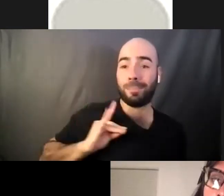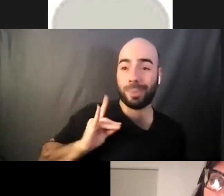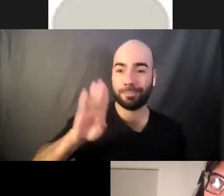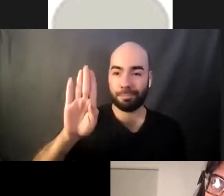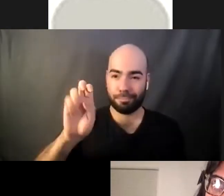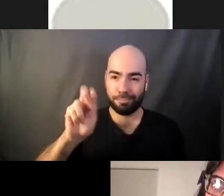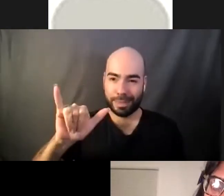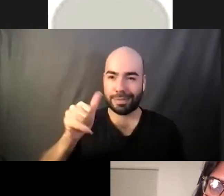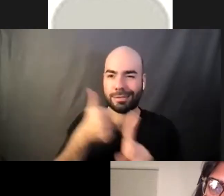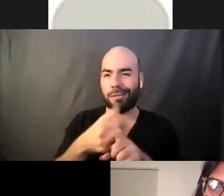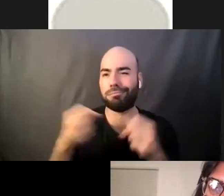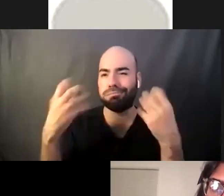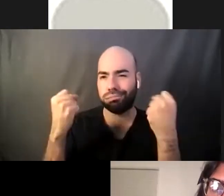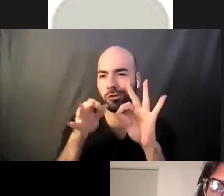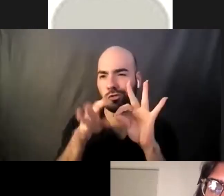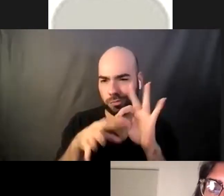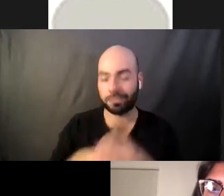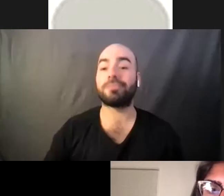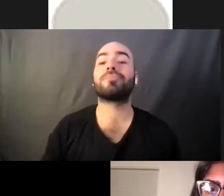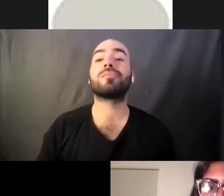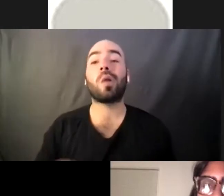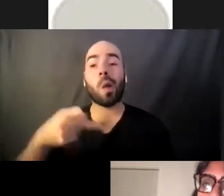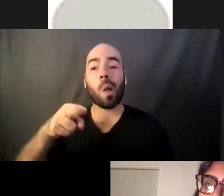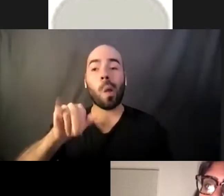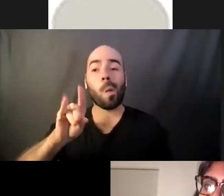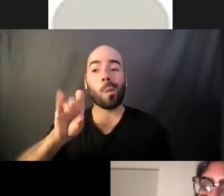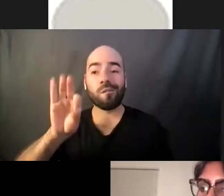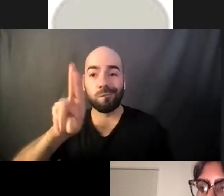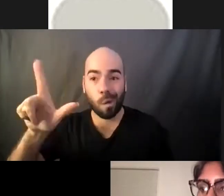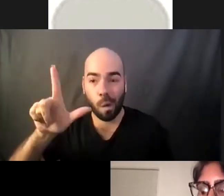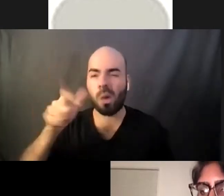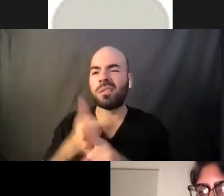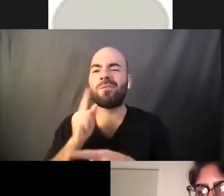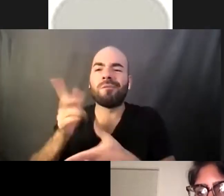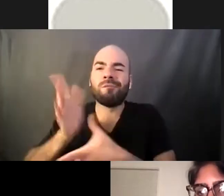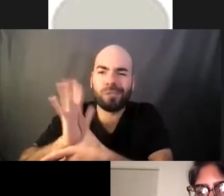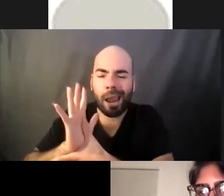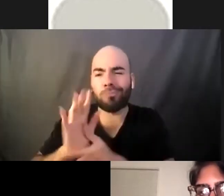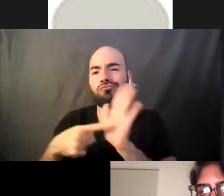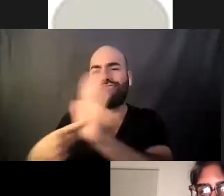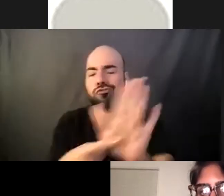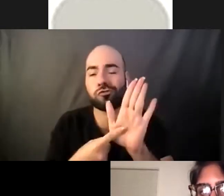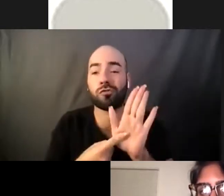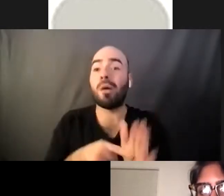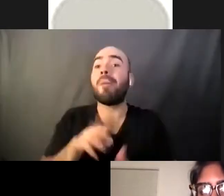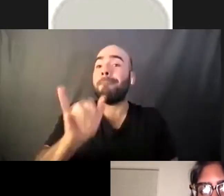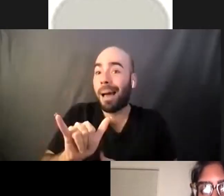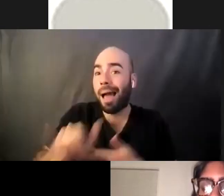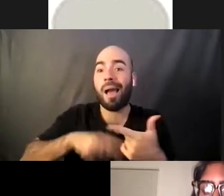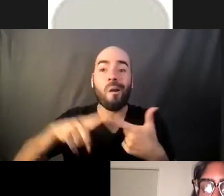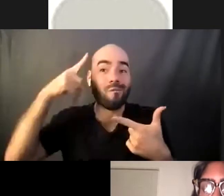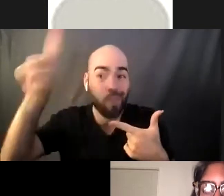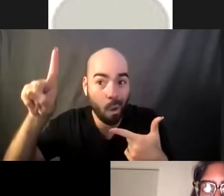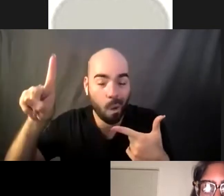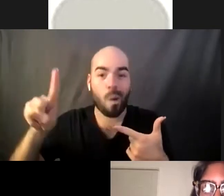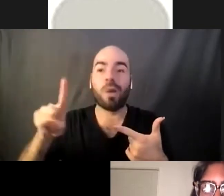ASL interpretation. Prideful is a film screening series by and for queer and trans people of color,